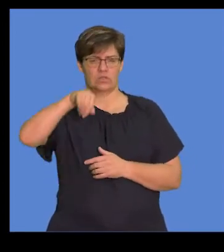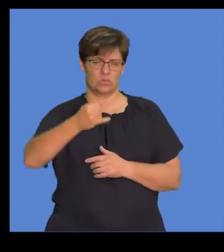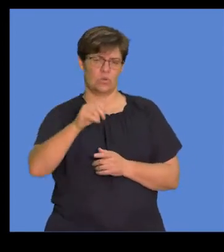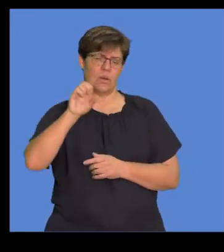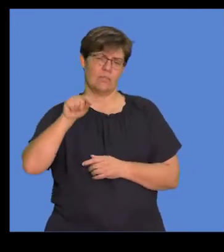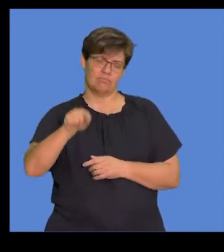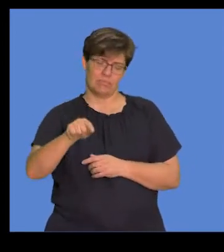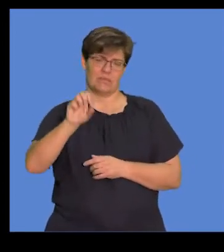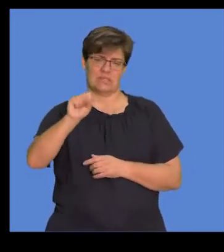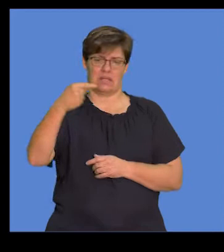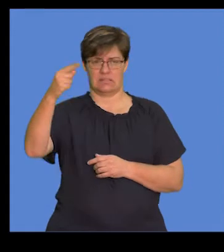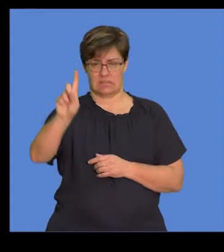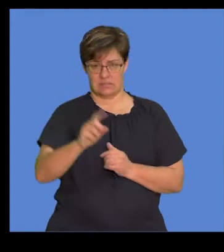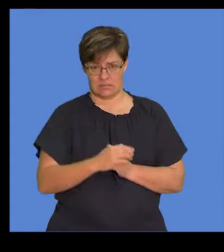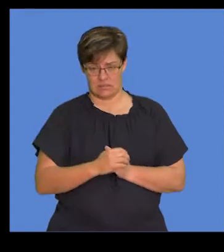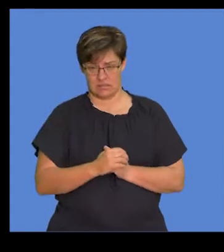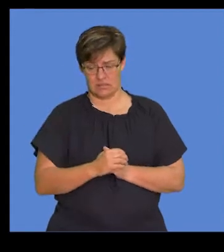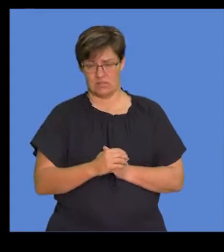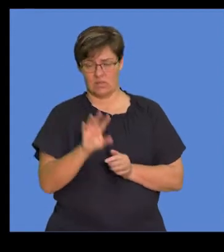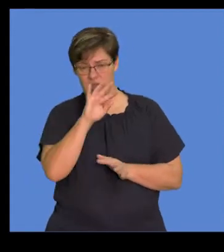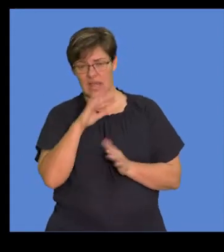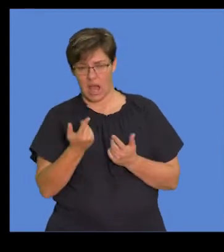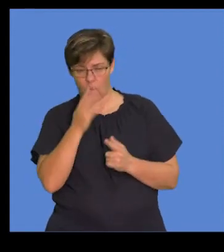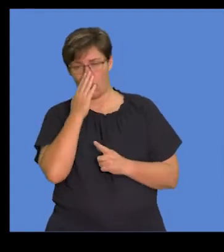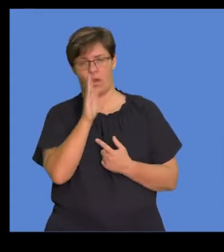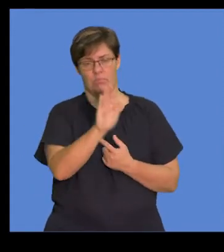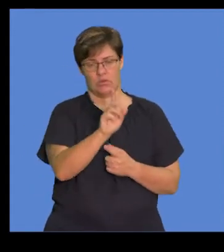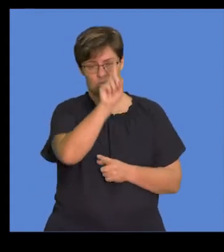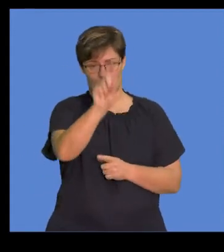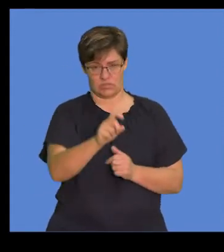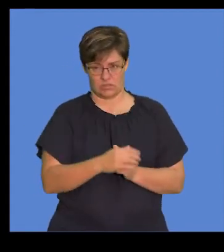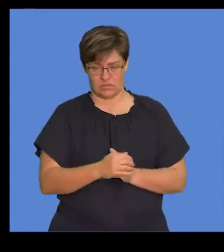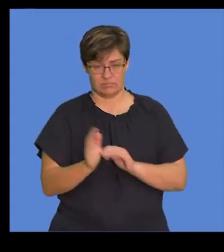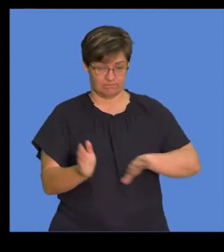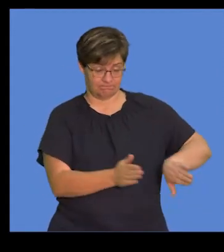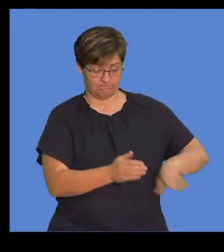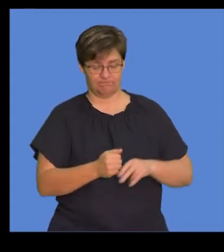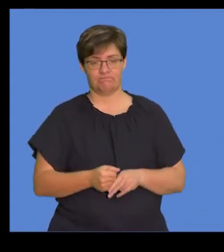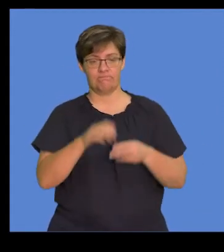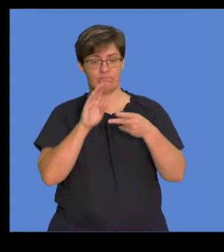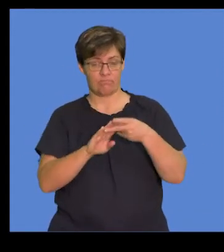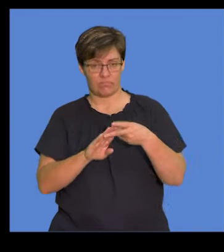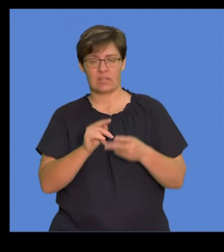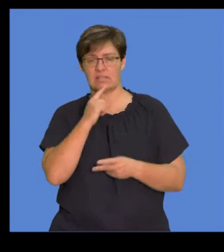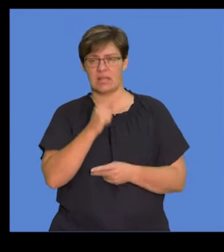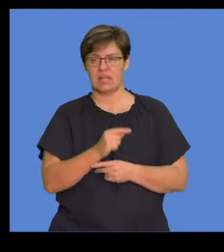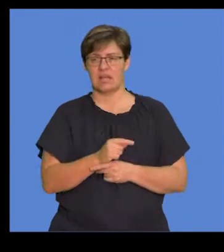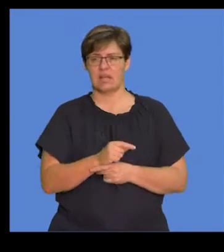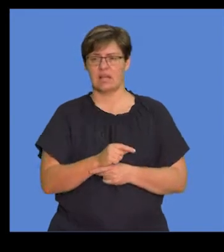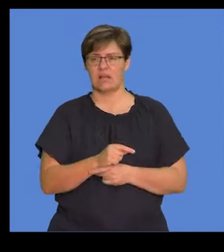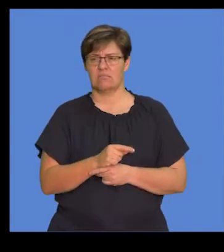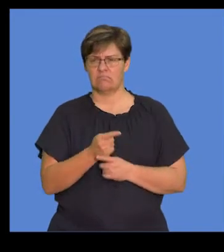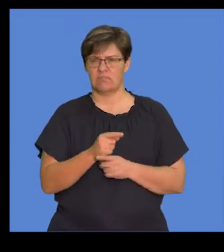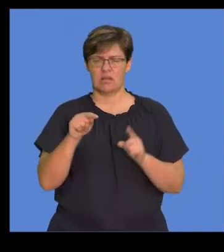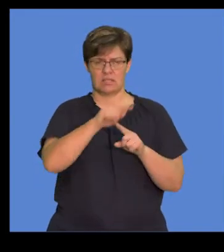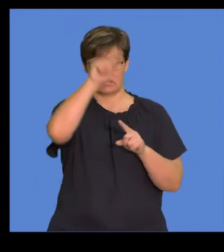is equals to 1 joule per second, right? So that's how you would actually approach the question. And then we've got another one which